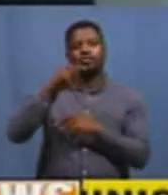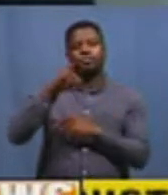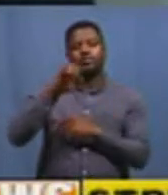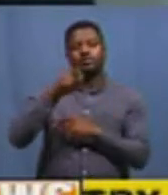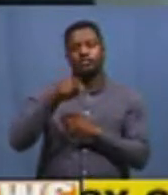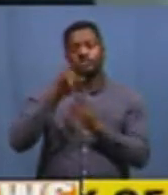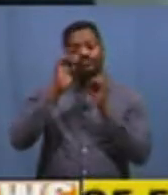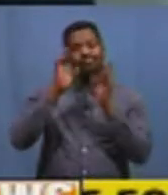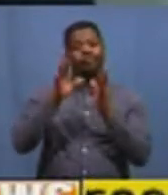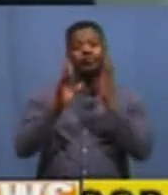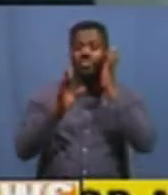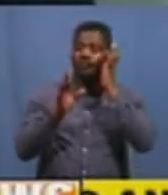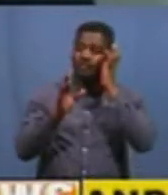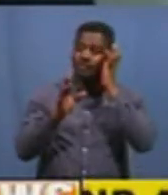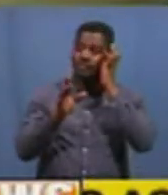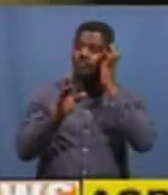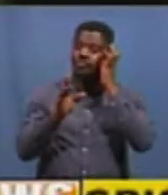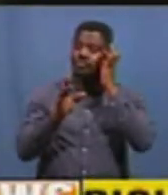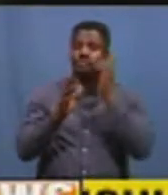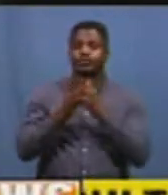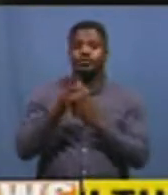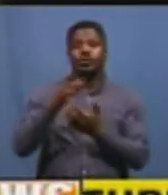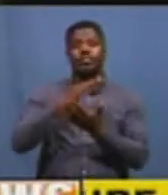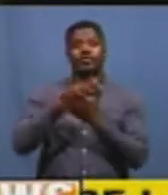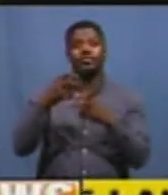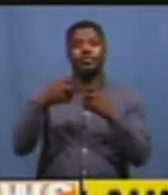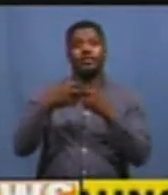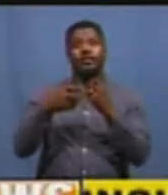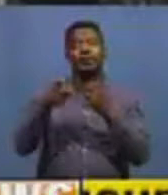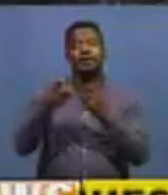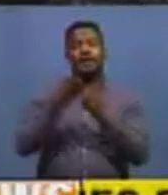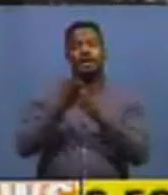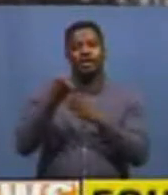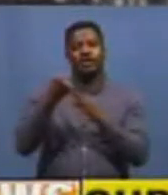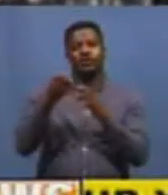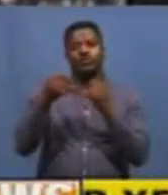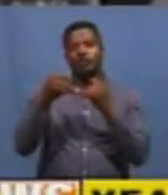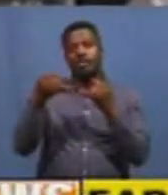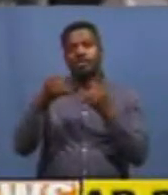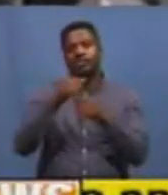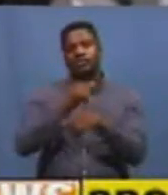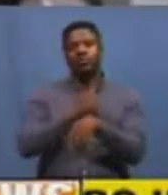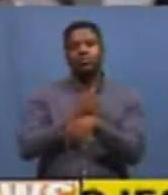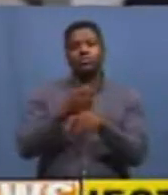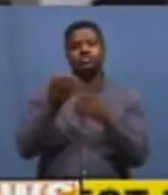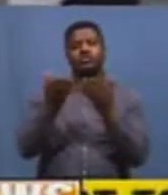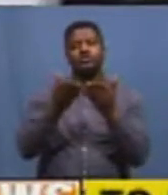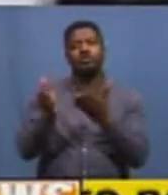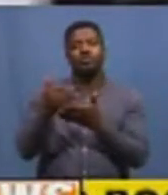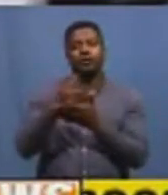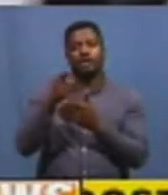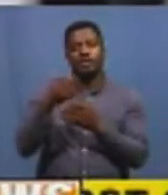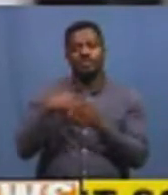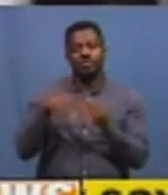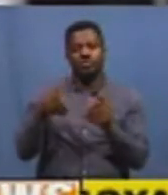transformer. This is becoming a huge challenge. To prevent power theft, direct connection and unauthorized service connection, the company